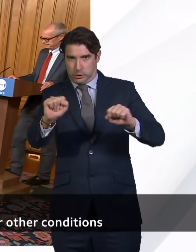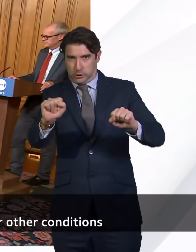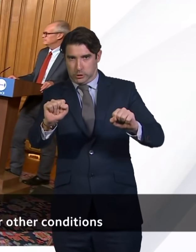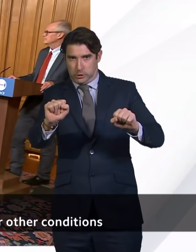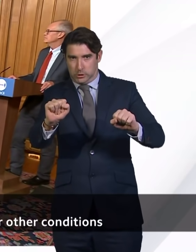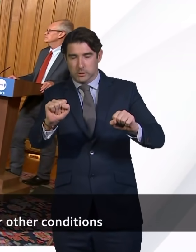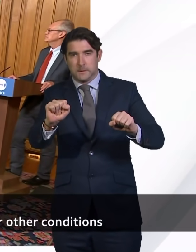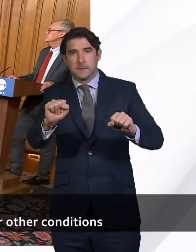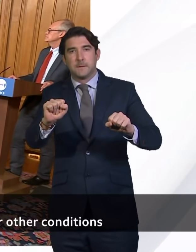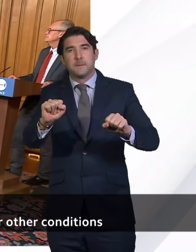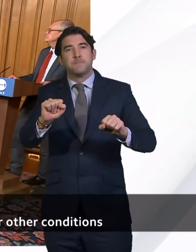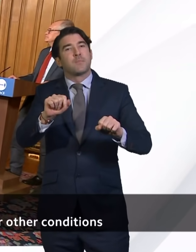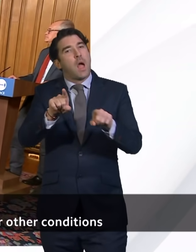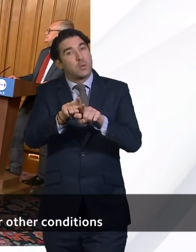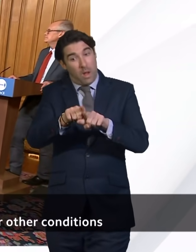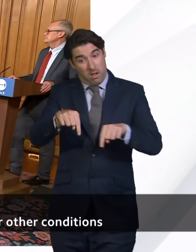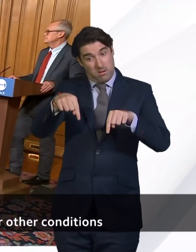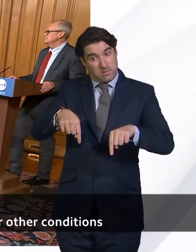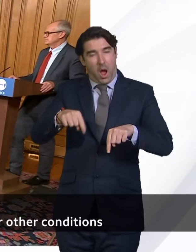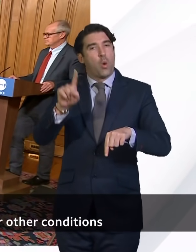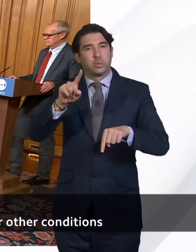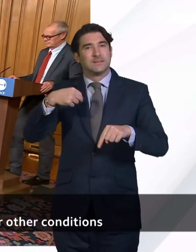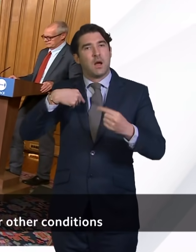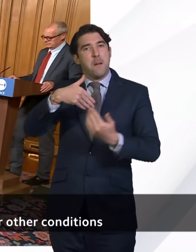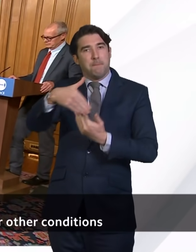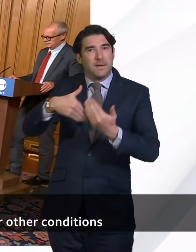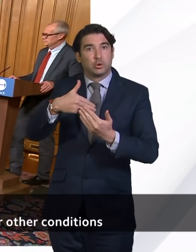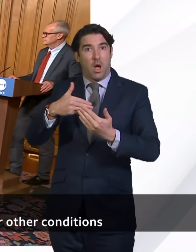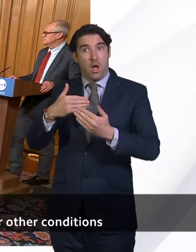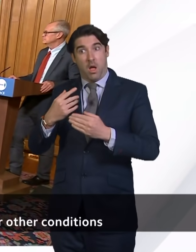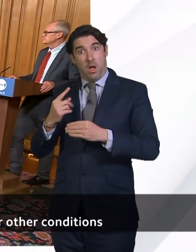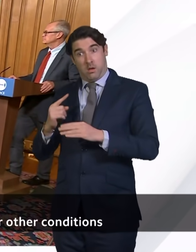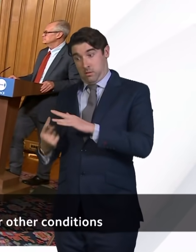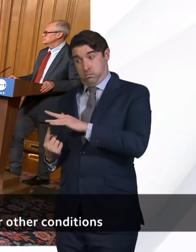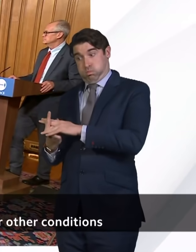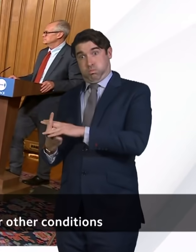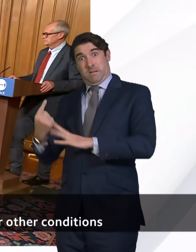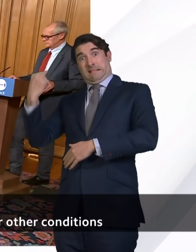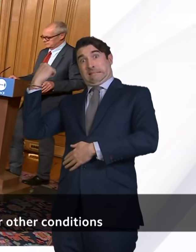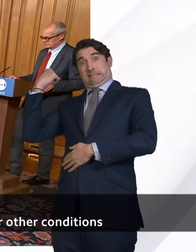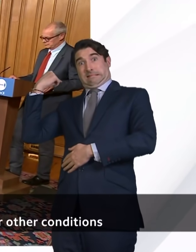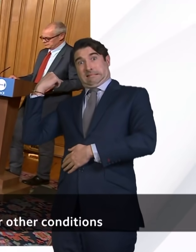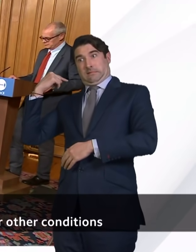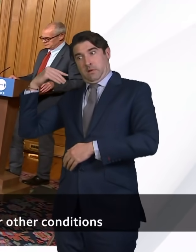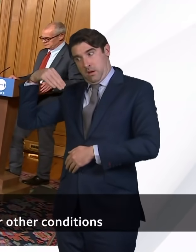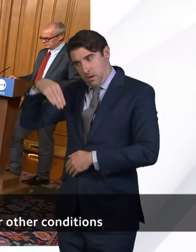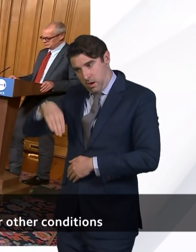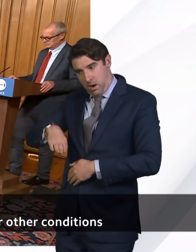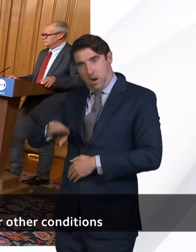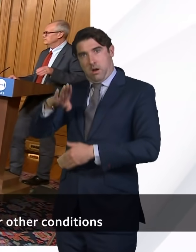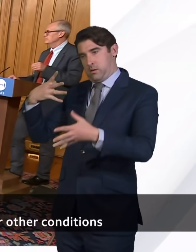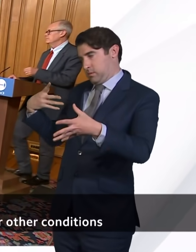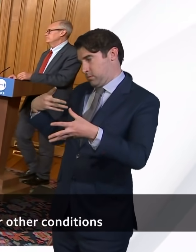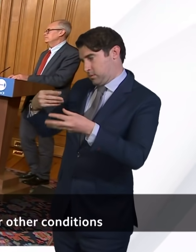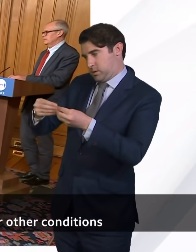deaths is still occurring, and then these new ones are on top. So it's not a straight like-for-like comparison. But you are completely right that this small number